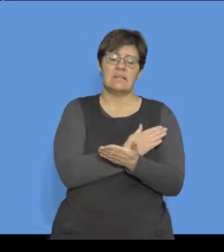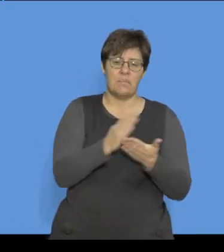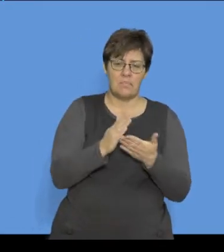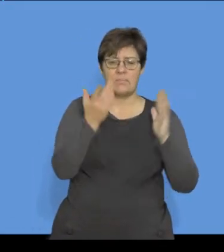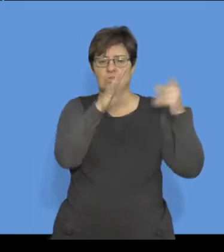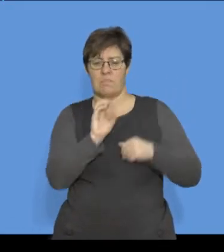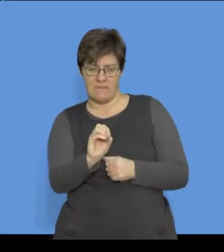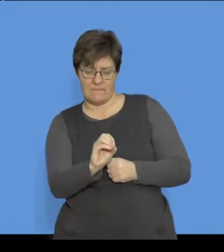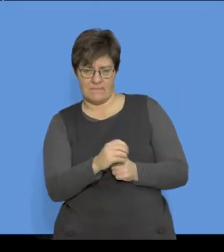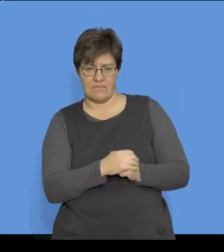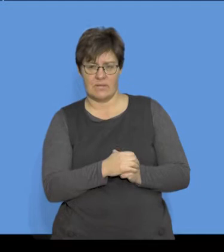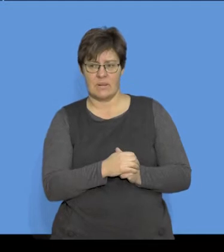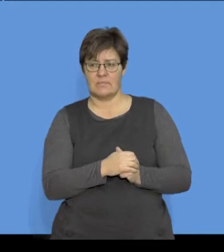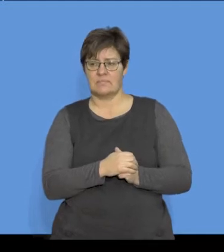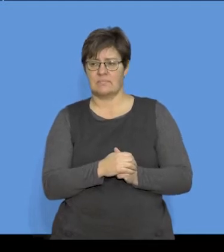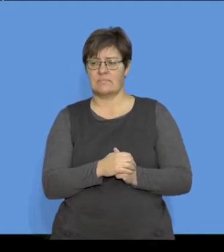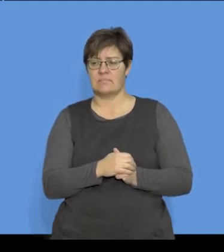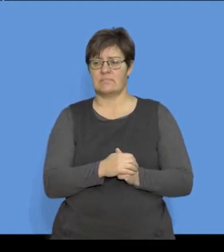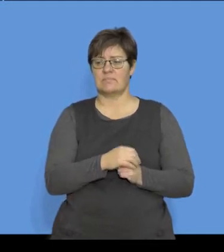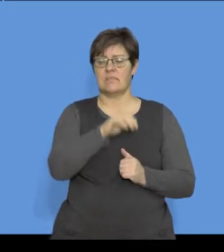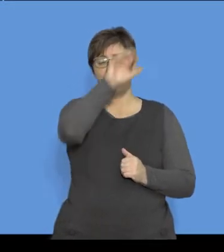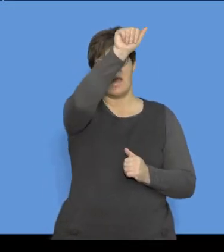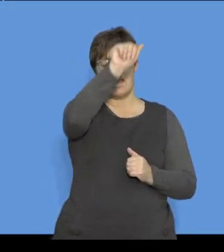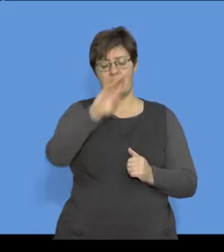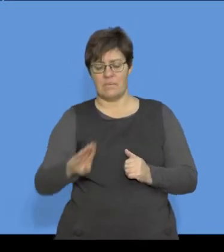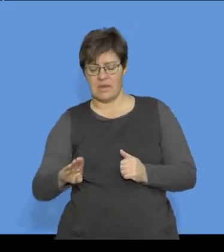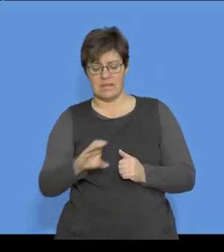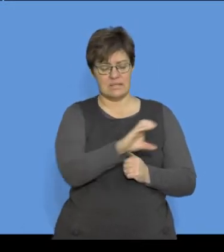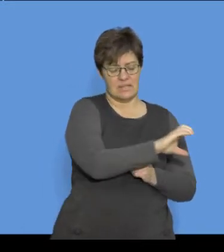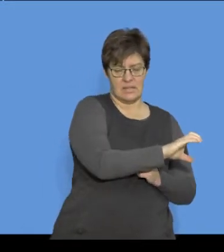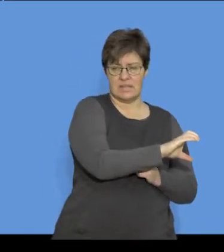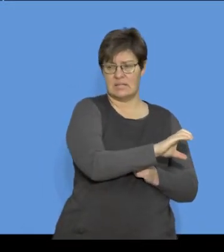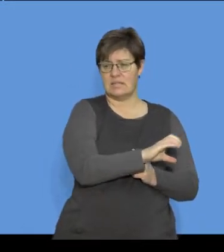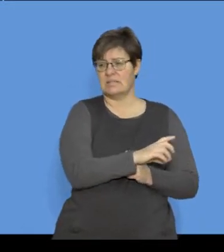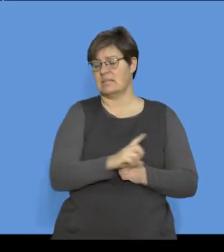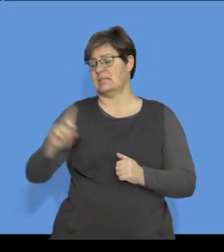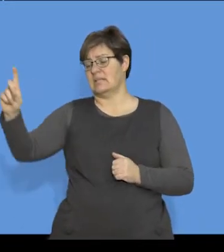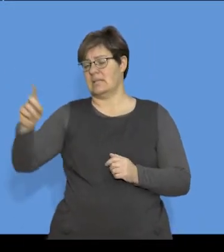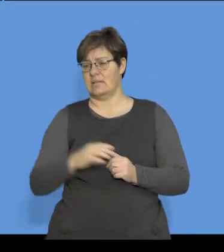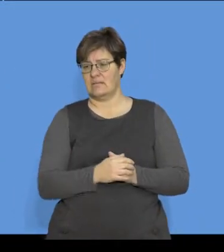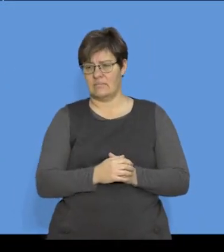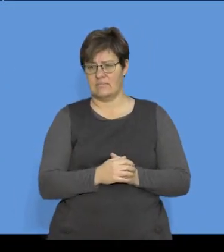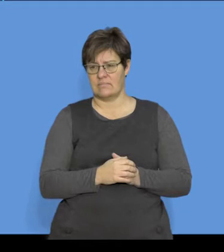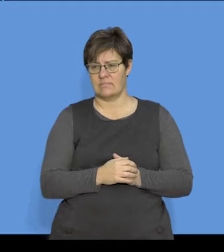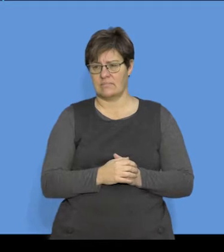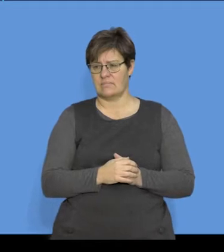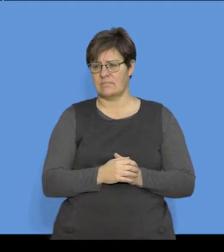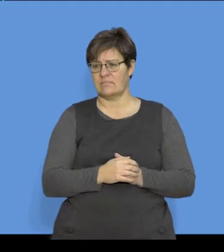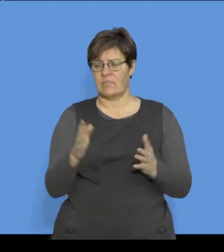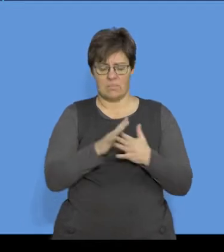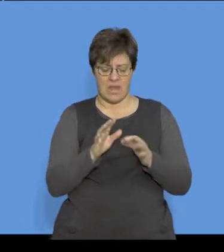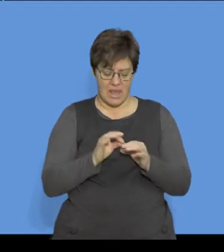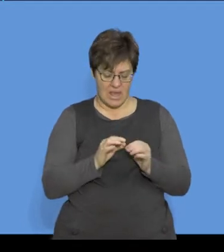like this, where that is A, that is B, that is C, and then this is point D. There is no exterior angle of